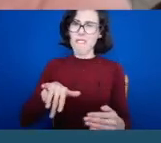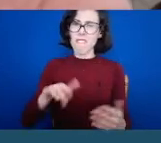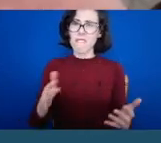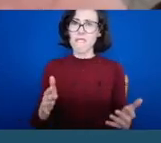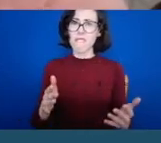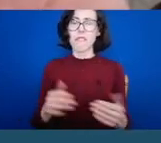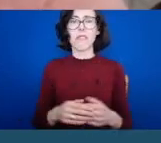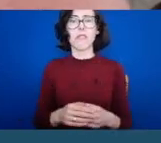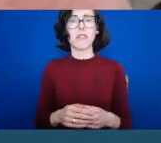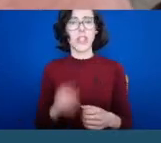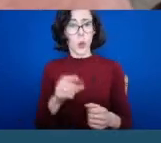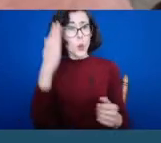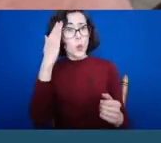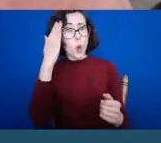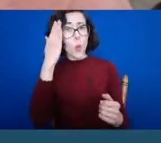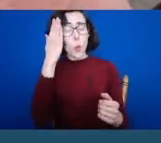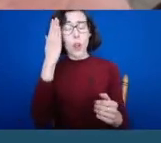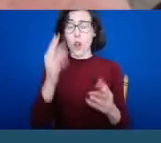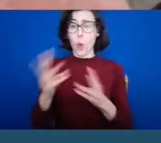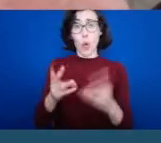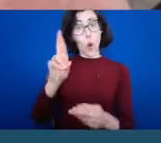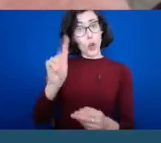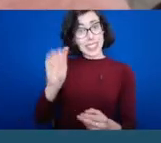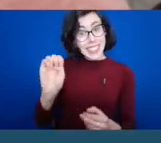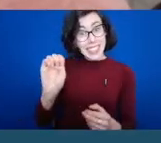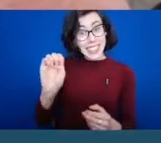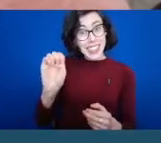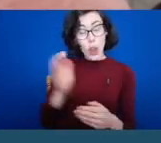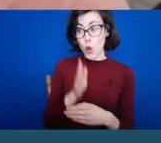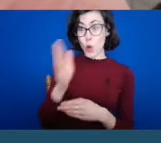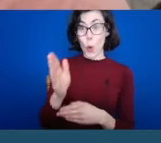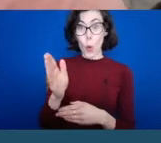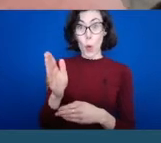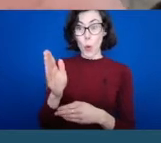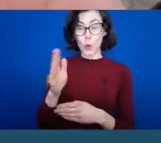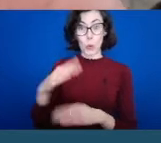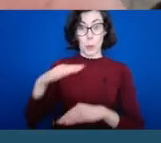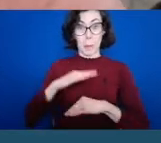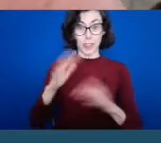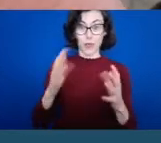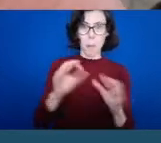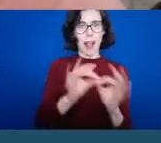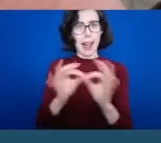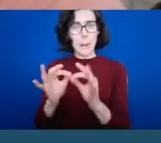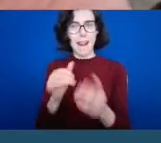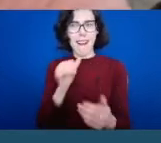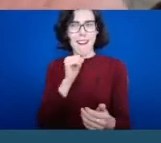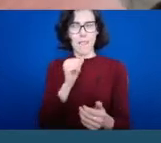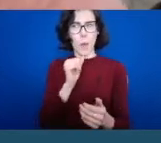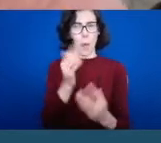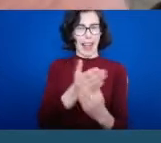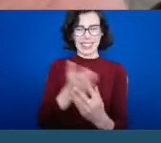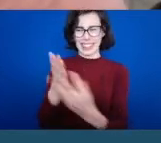yourself, working in RT and stuff, going to games, there's not a lot of access in stadiums. There's not a lot of access kind of where you have to go.